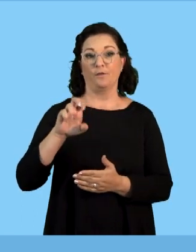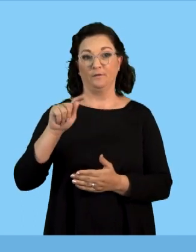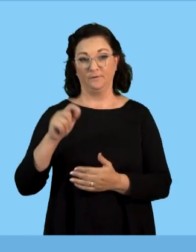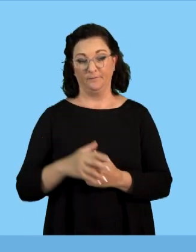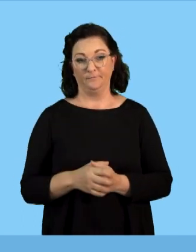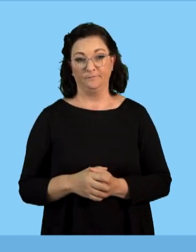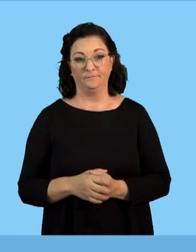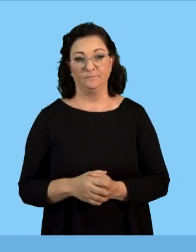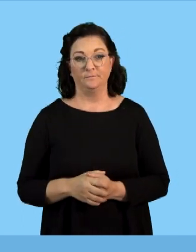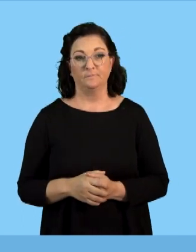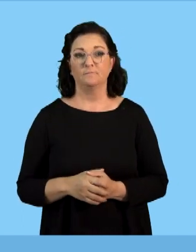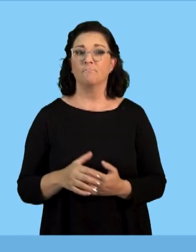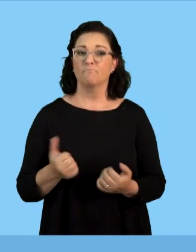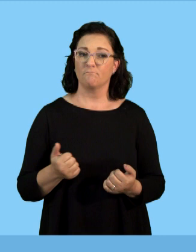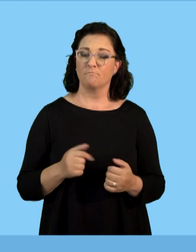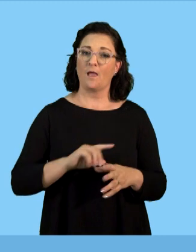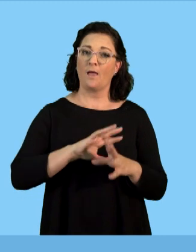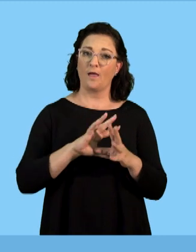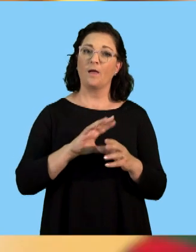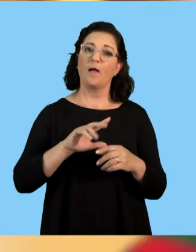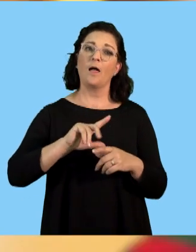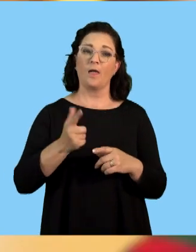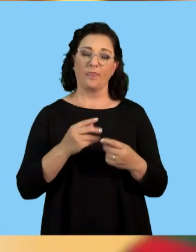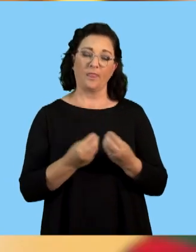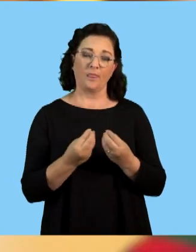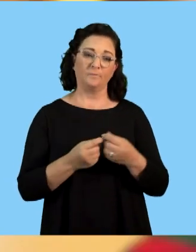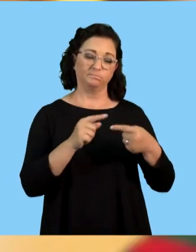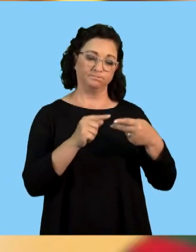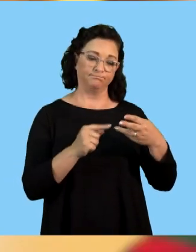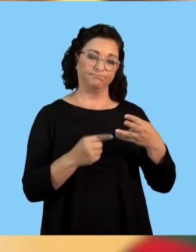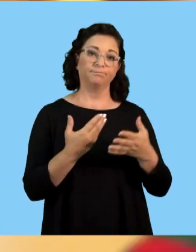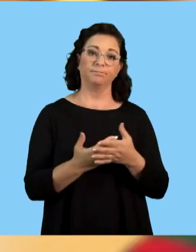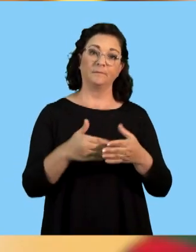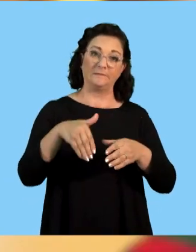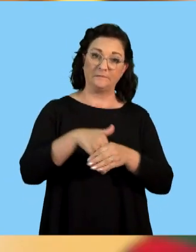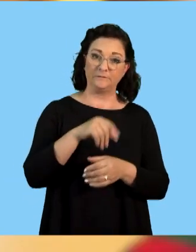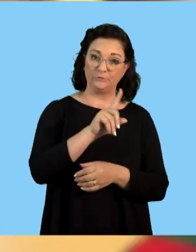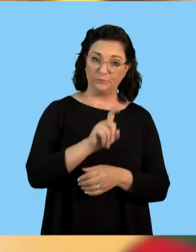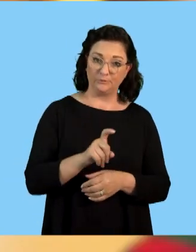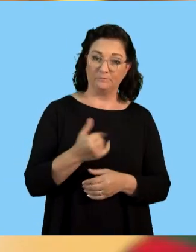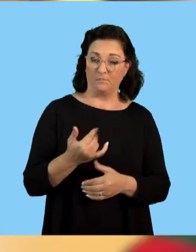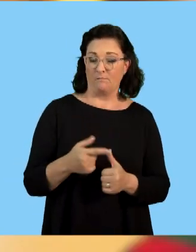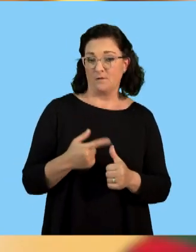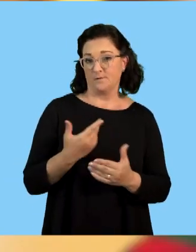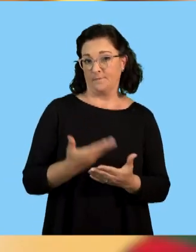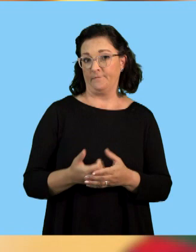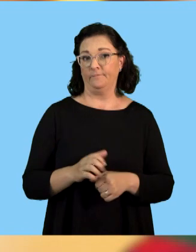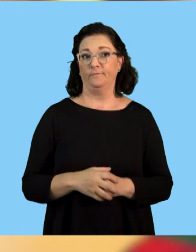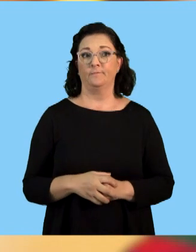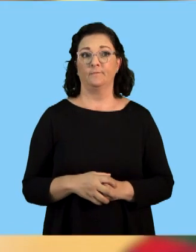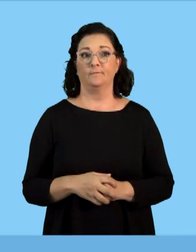decreases. Now with this and also other things that we know, can we then be able to answer the following questions that are given to